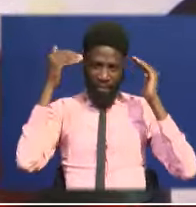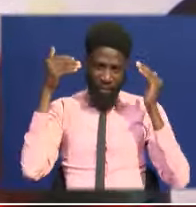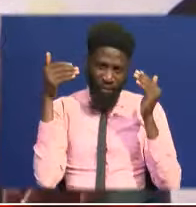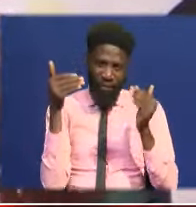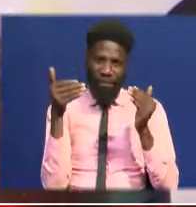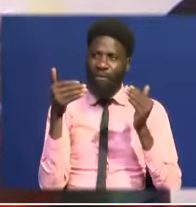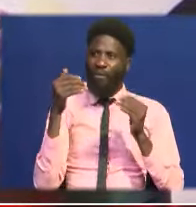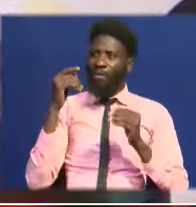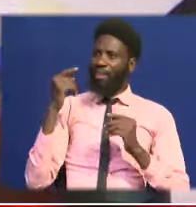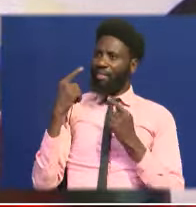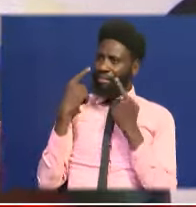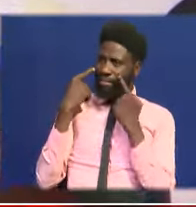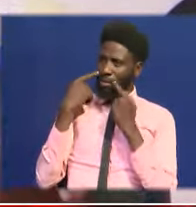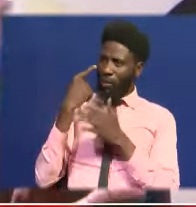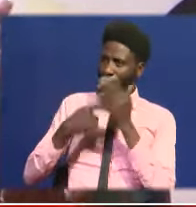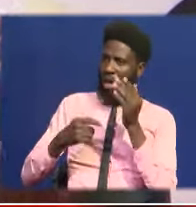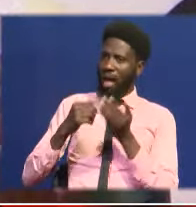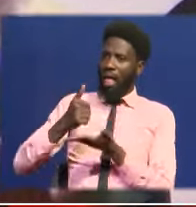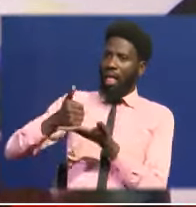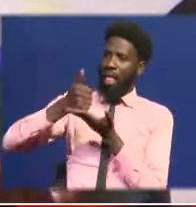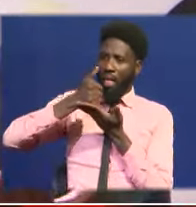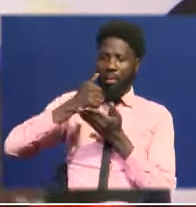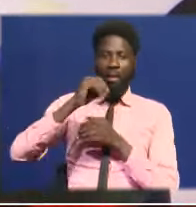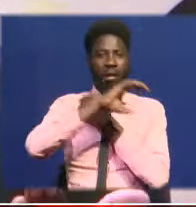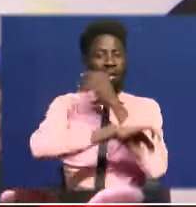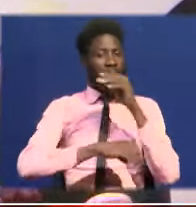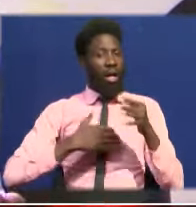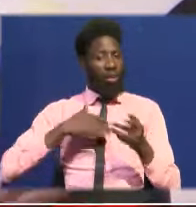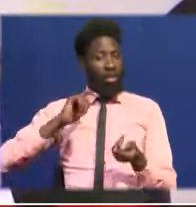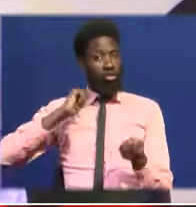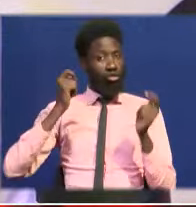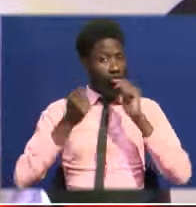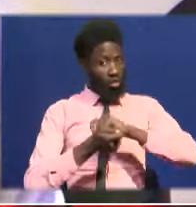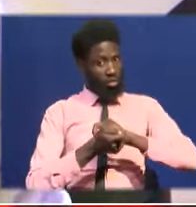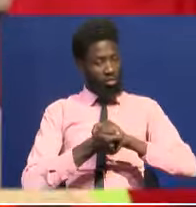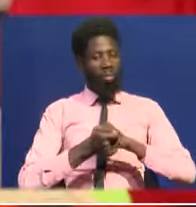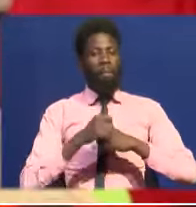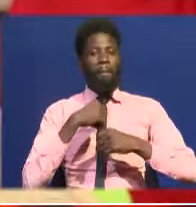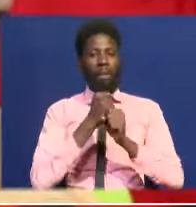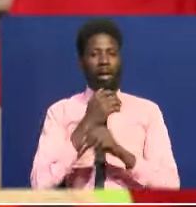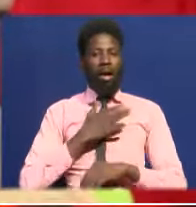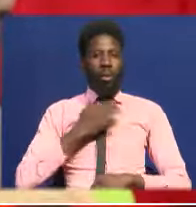would change our countries and then domicile our ideologies around those ideas.